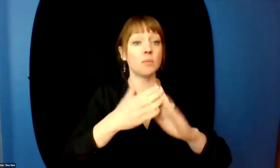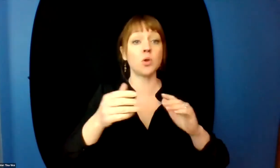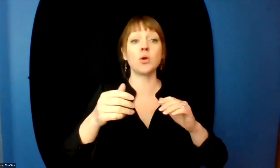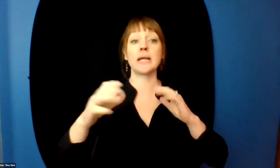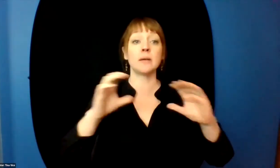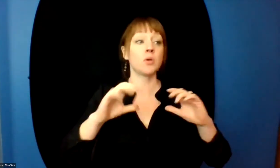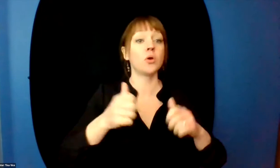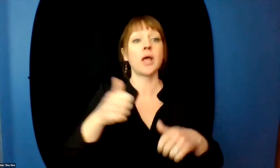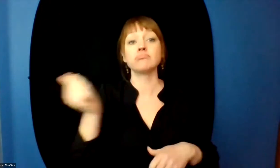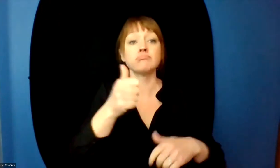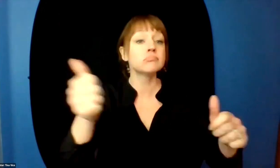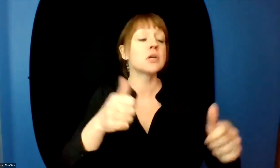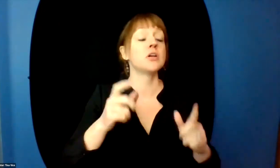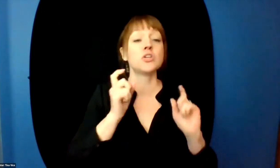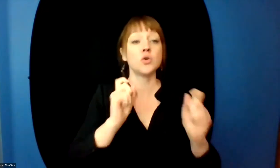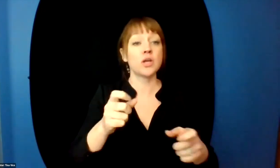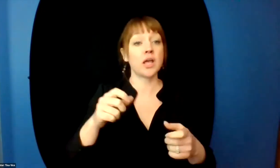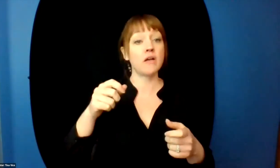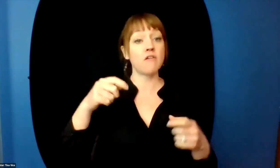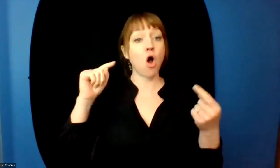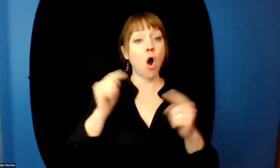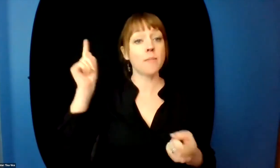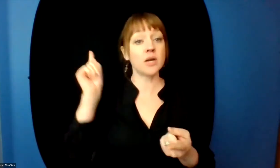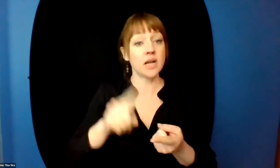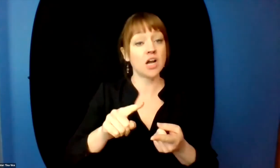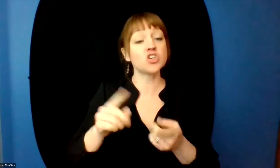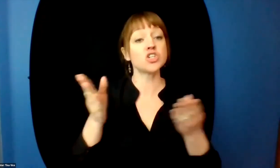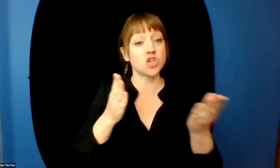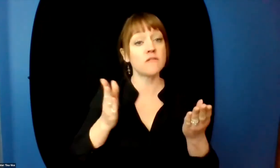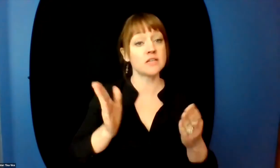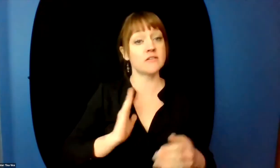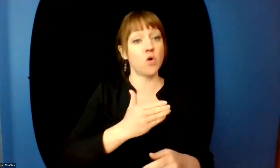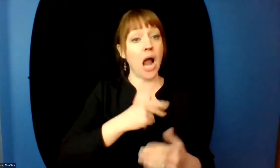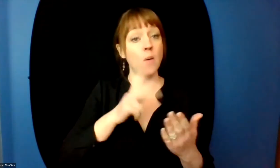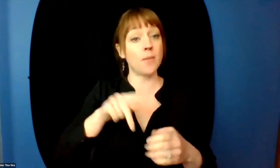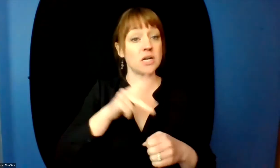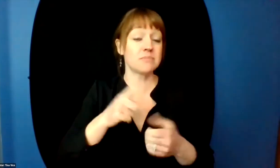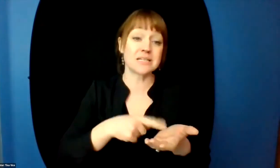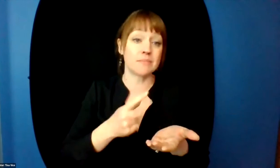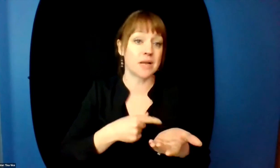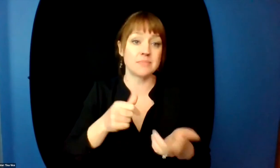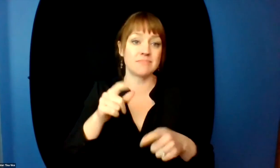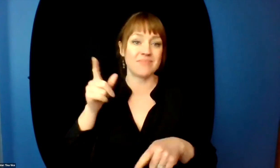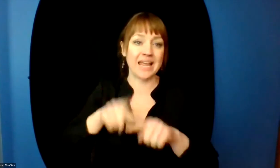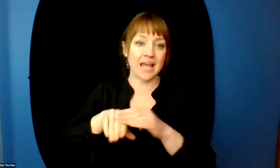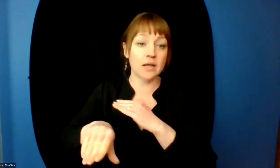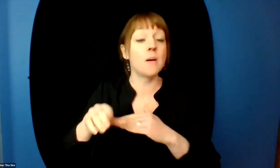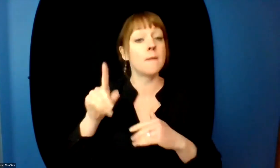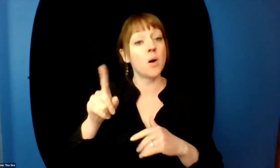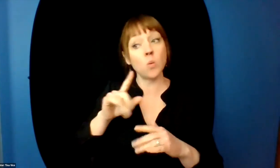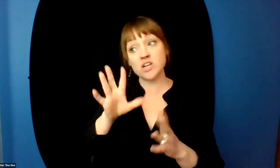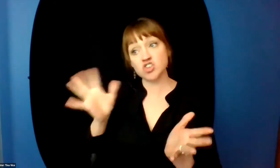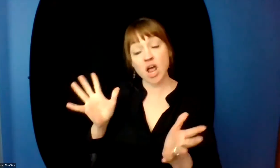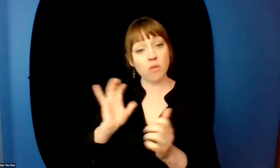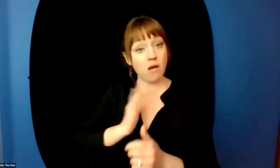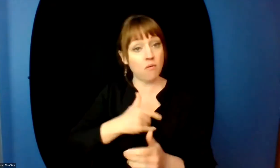reduction services to our participants. So we talk to our family members and those